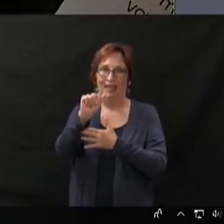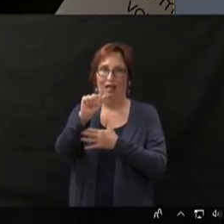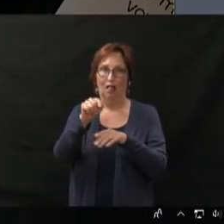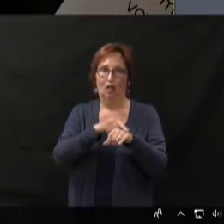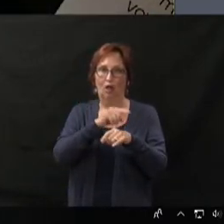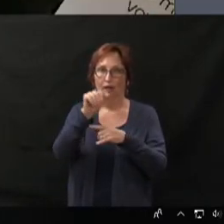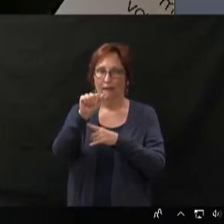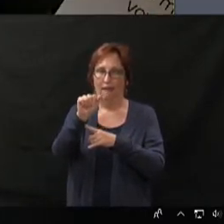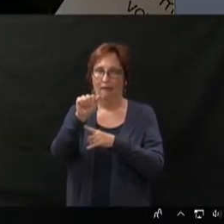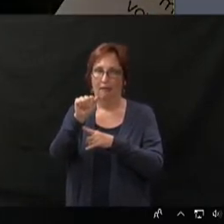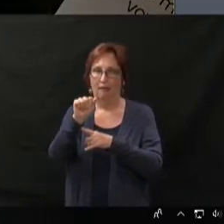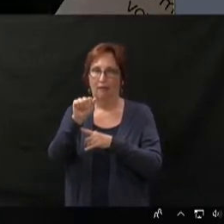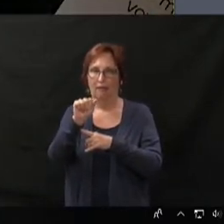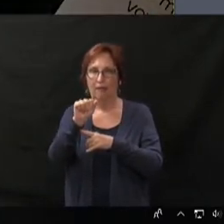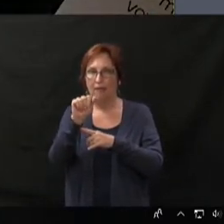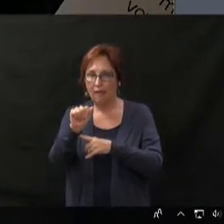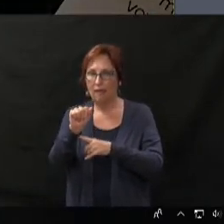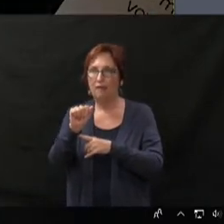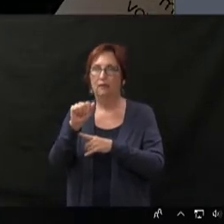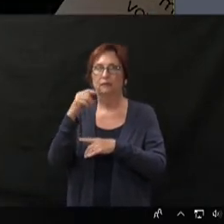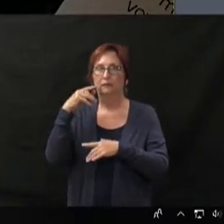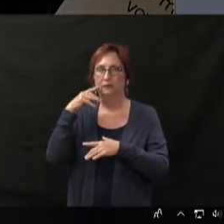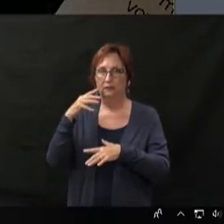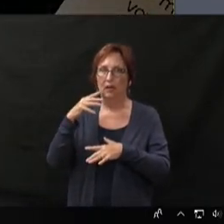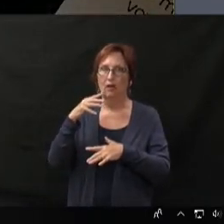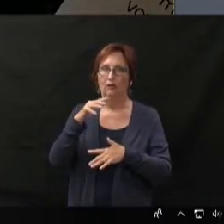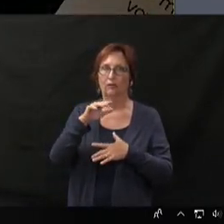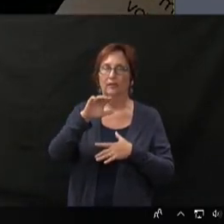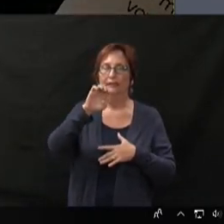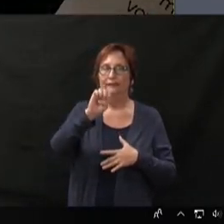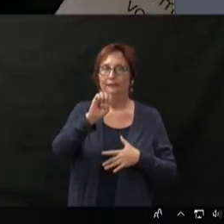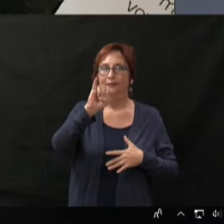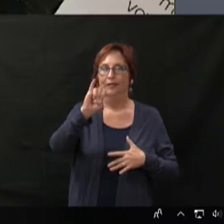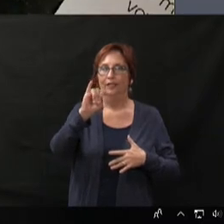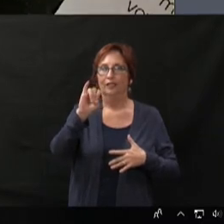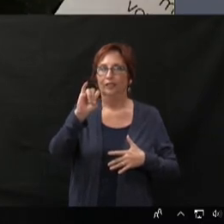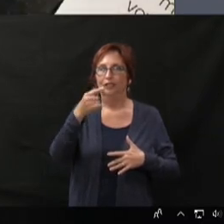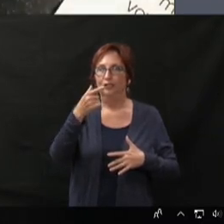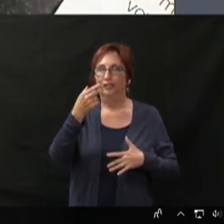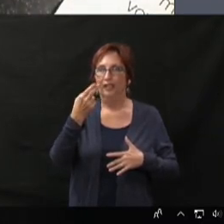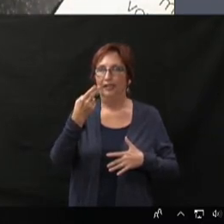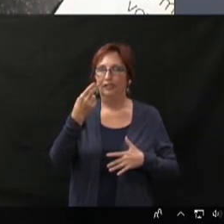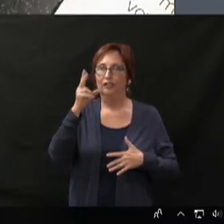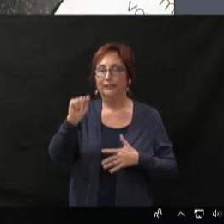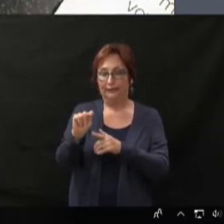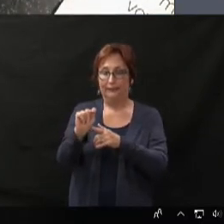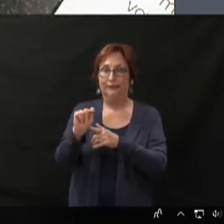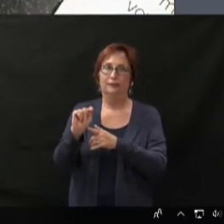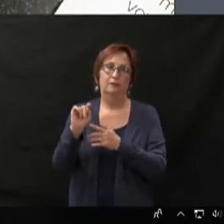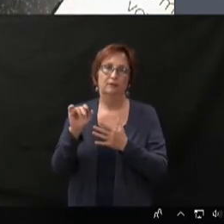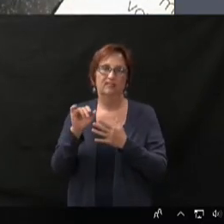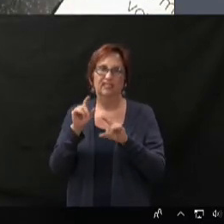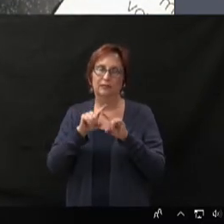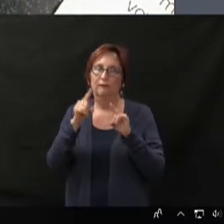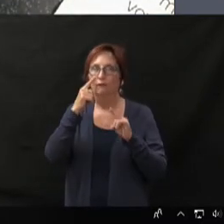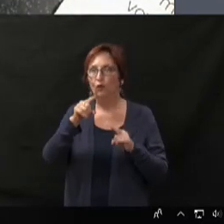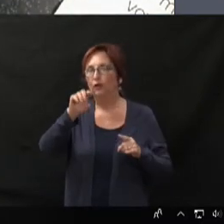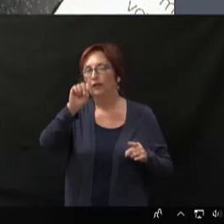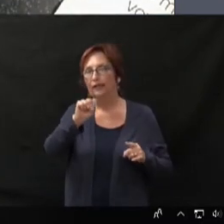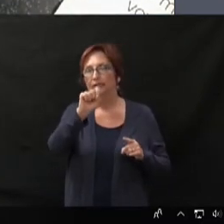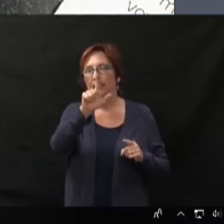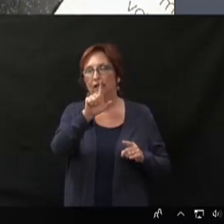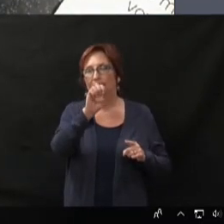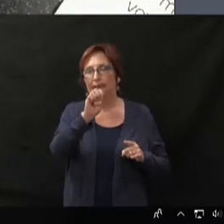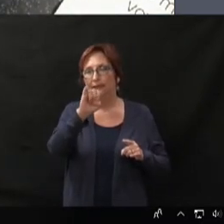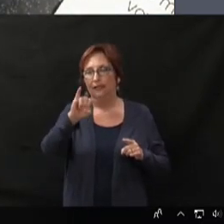It's going to have a, it's often followed by a T, except for in sleigh. Oh,